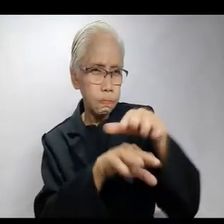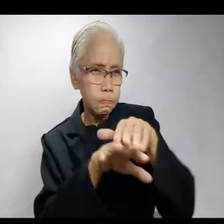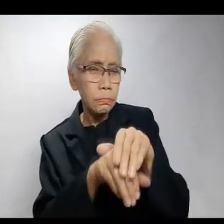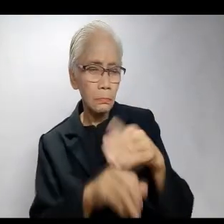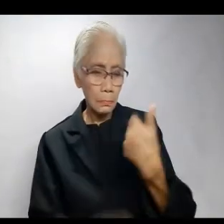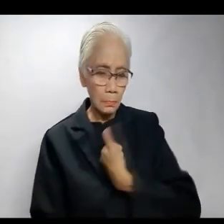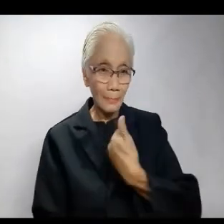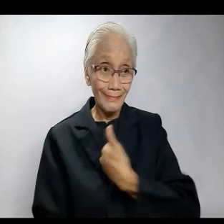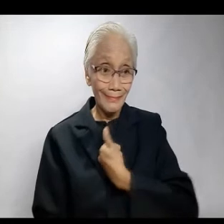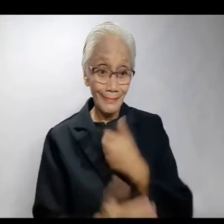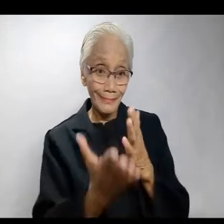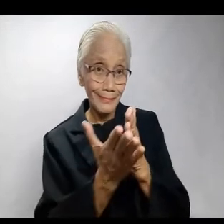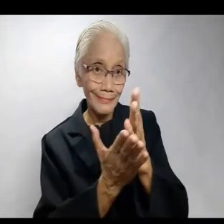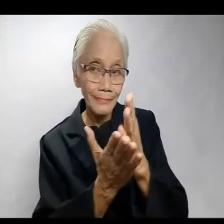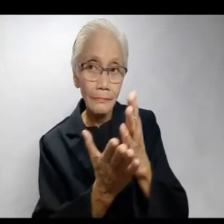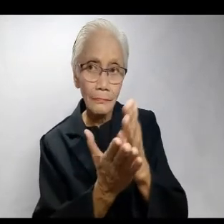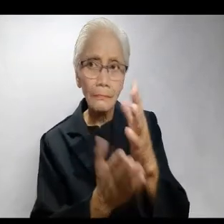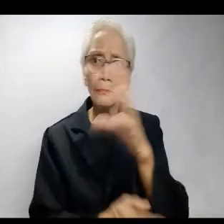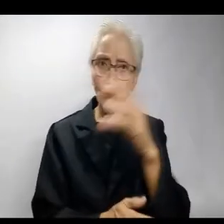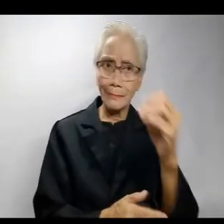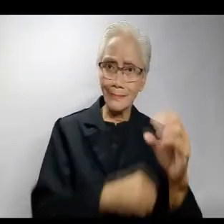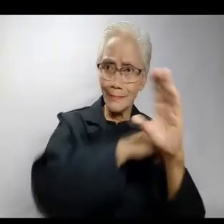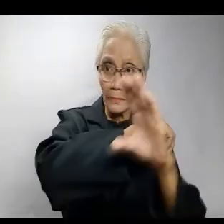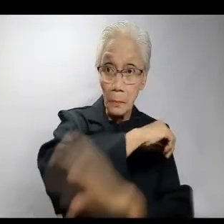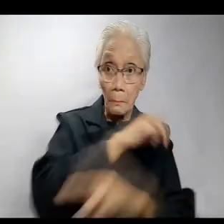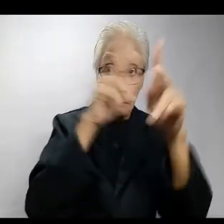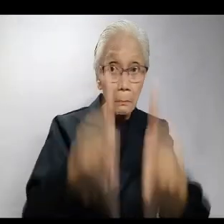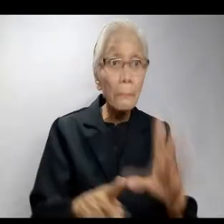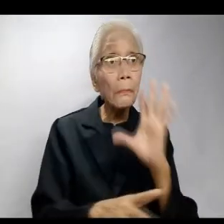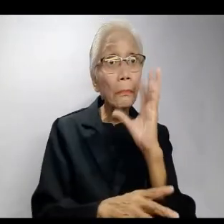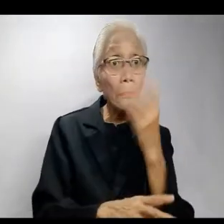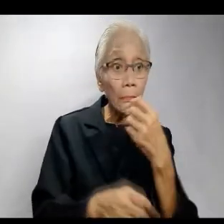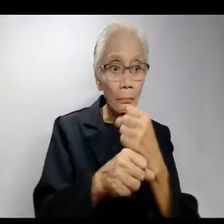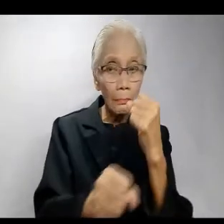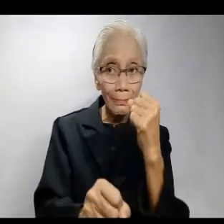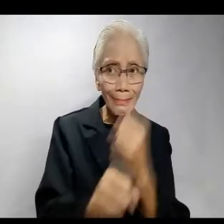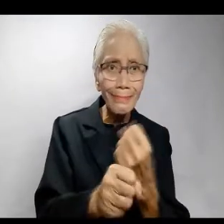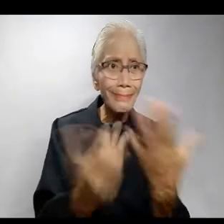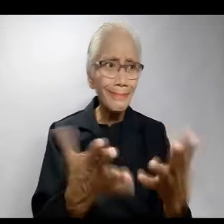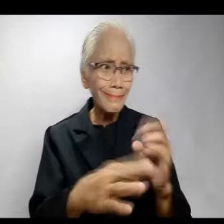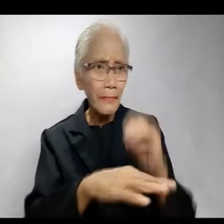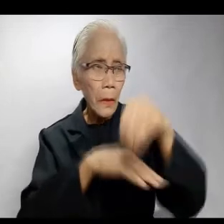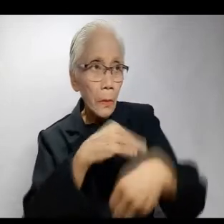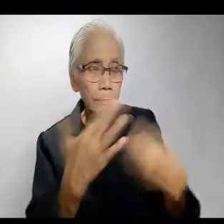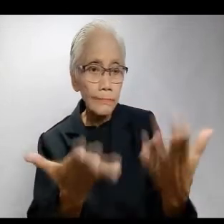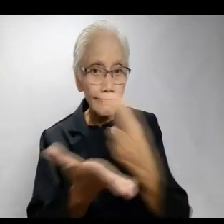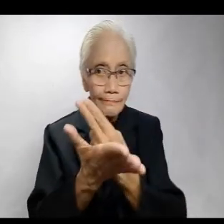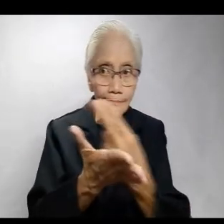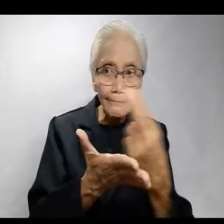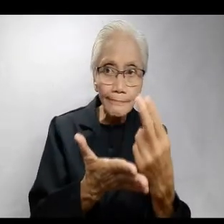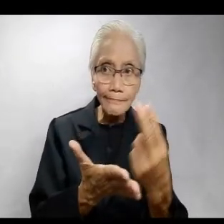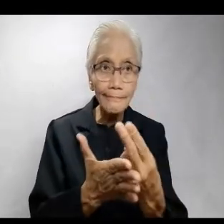hypocritically self-righteous and condemnatory person who makes an exaggerated show of